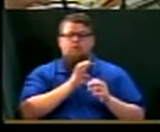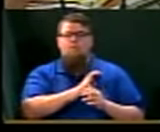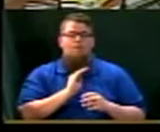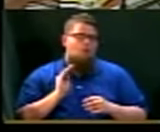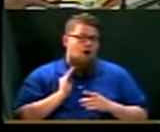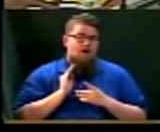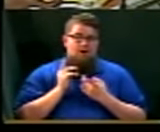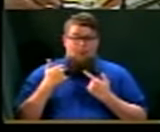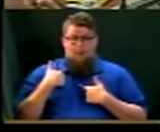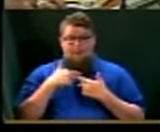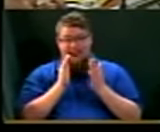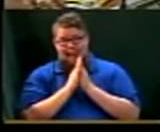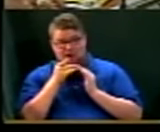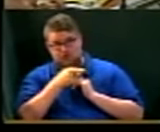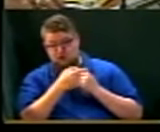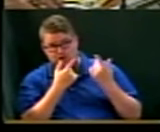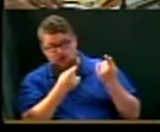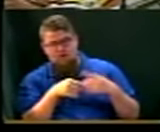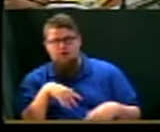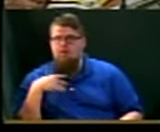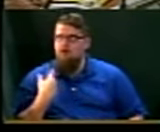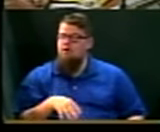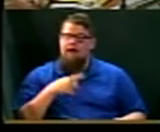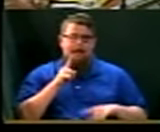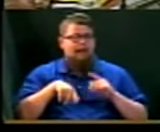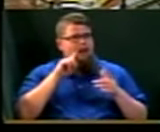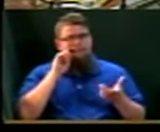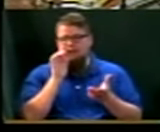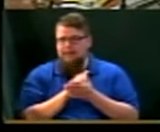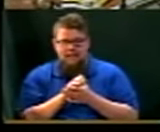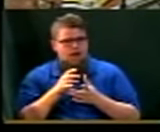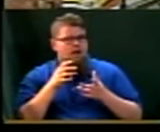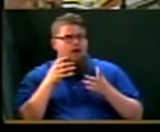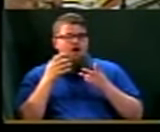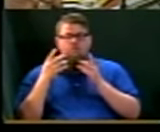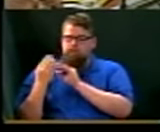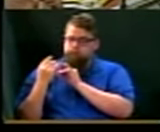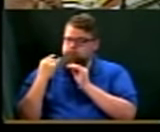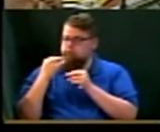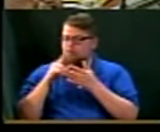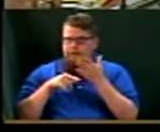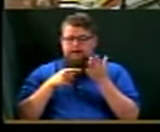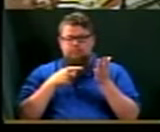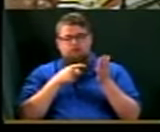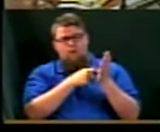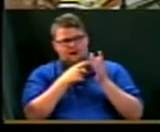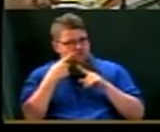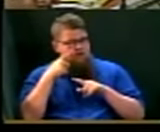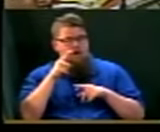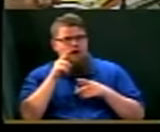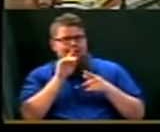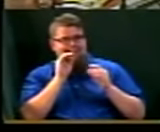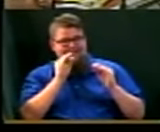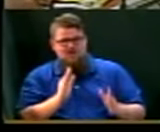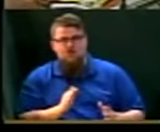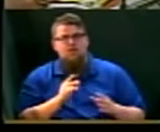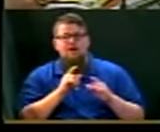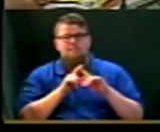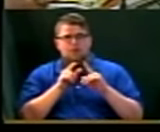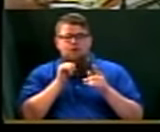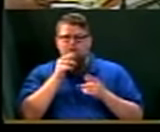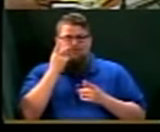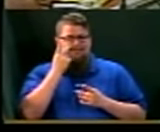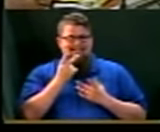you is unbelievable. We talk a lot about what's asked of our teachers, but people don't see what's asked of